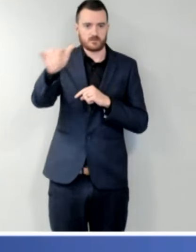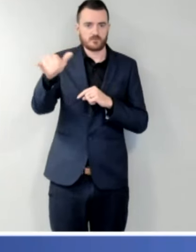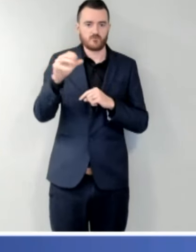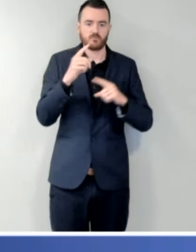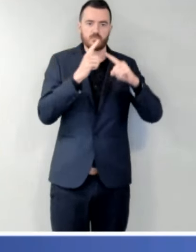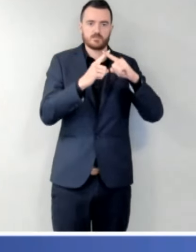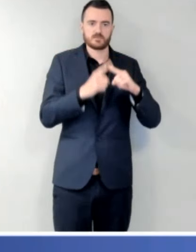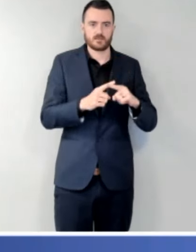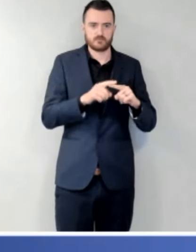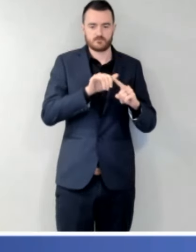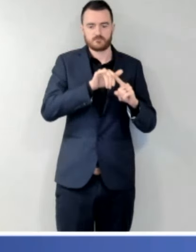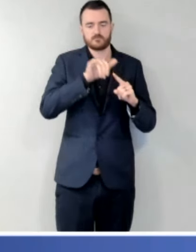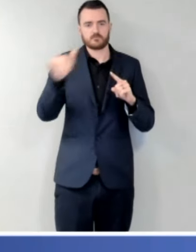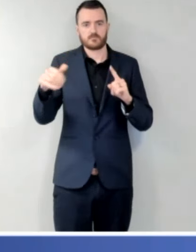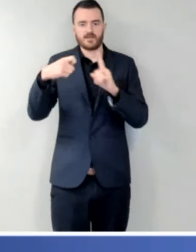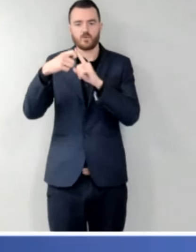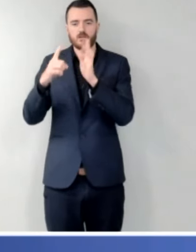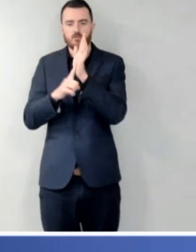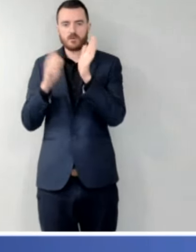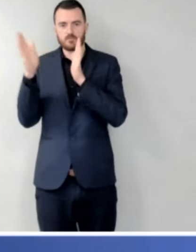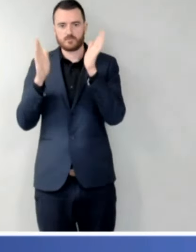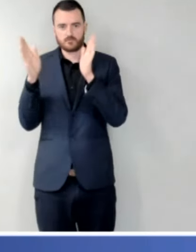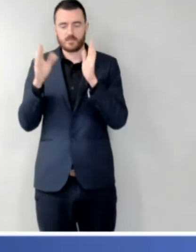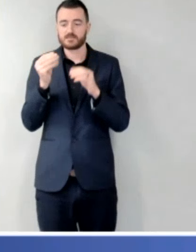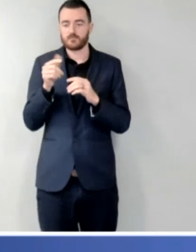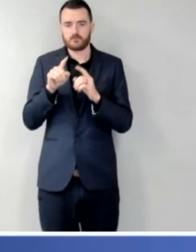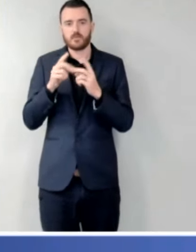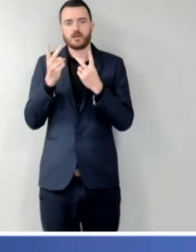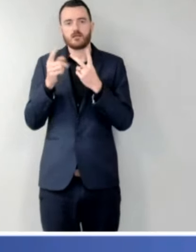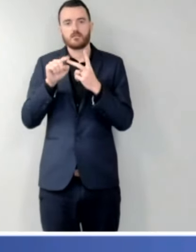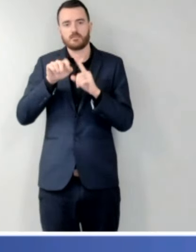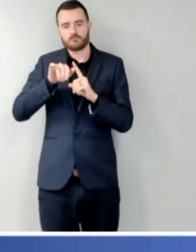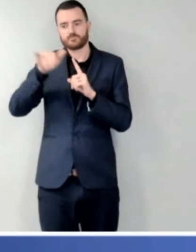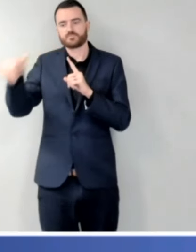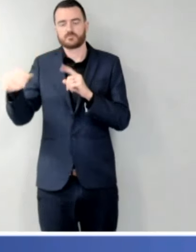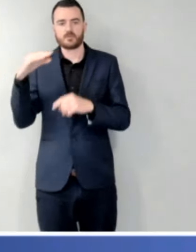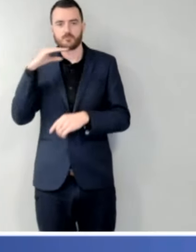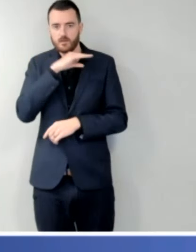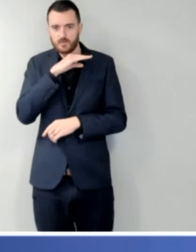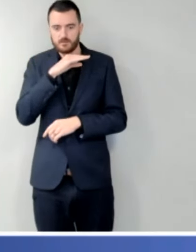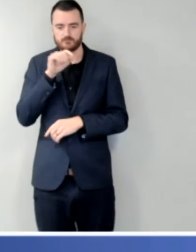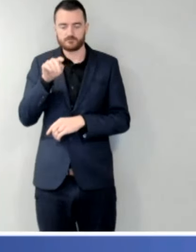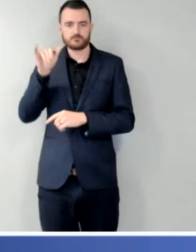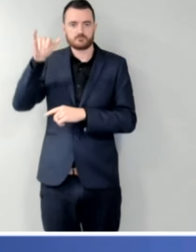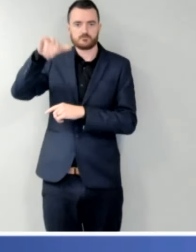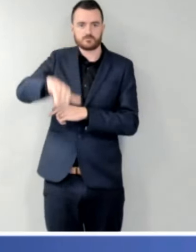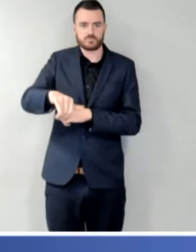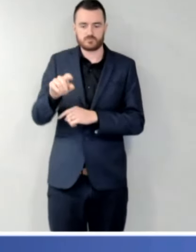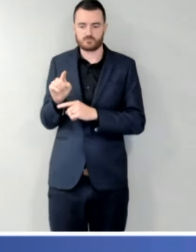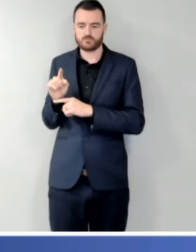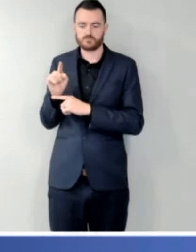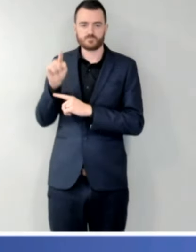Amsterdam to Kuala Lumpur and for some on to Melbourne was shot down by a